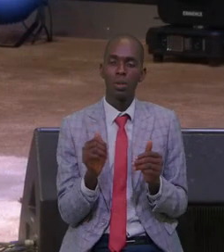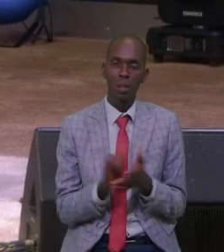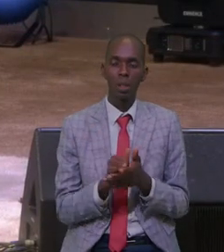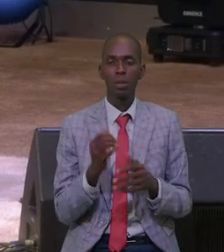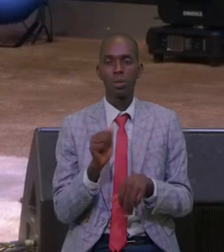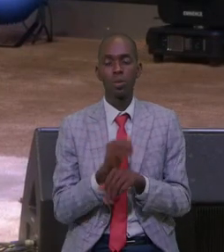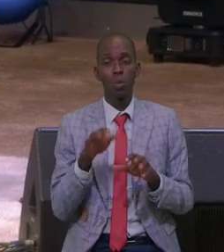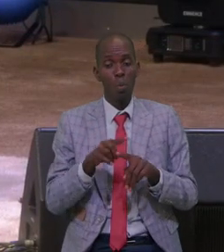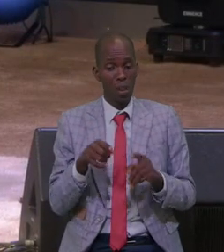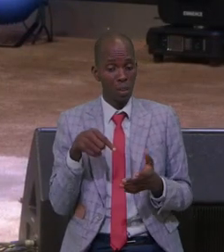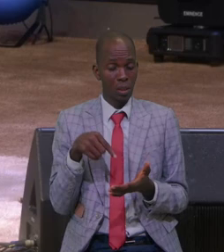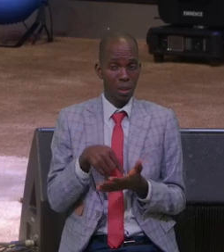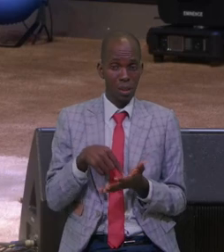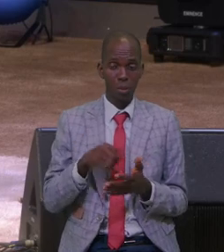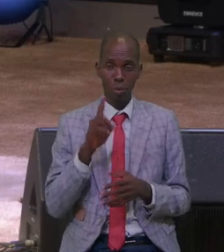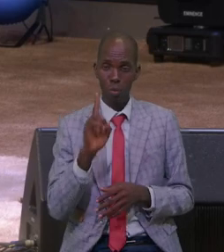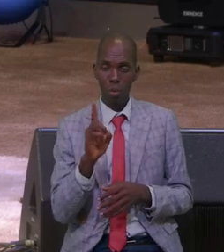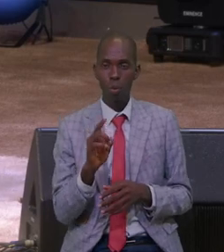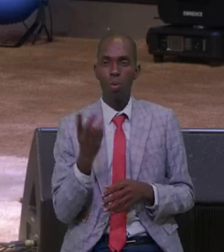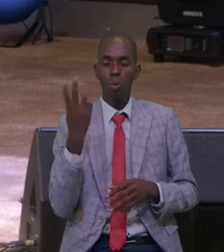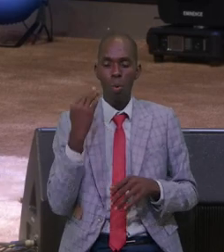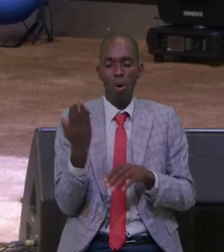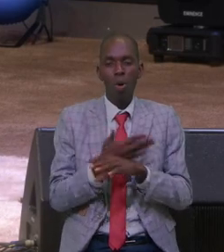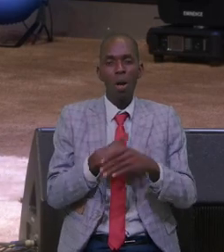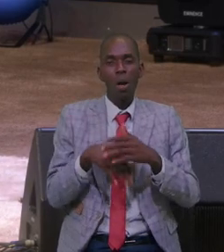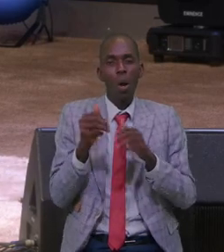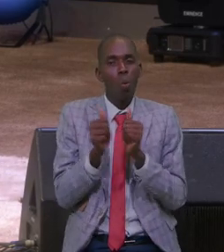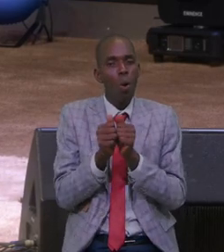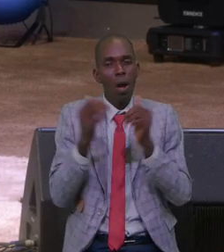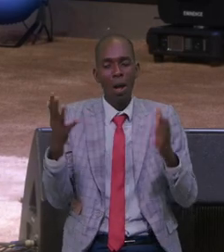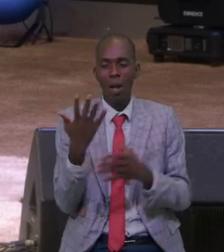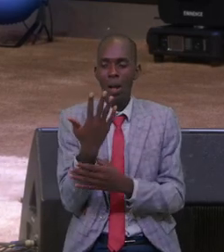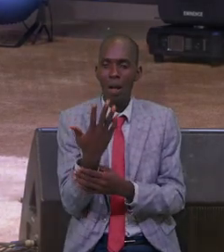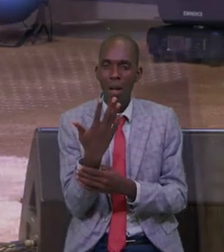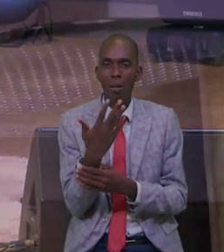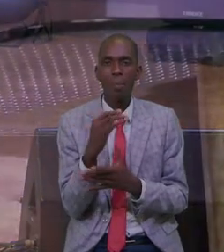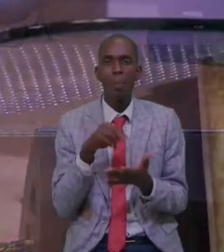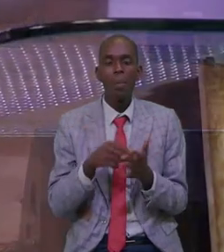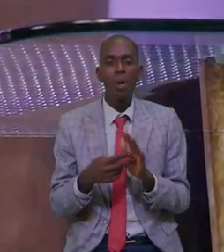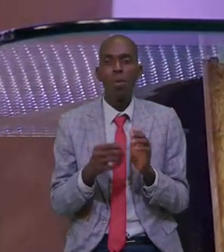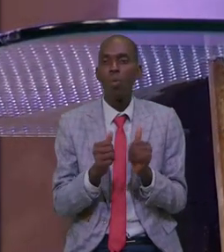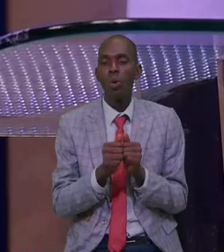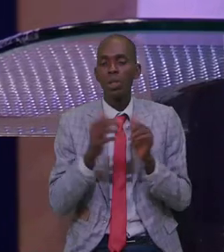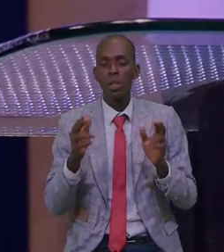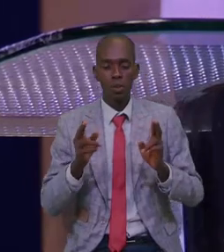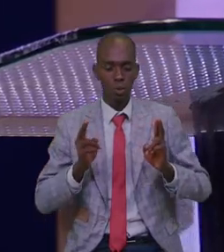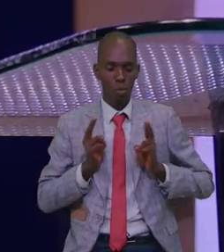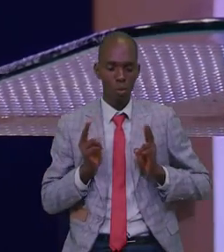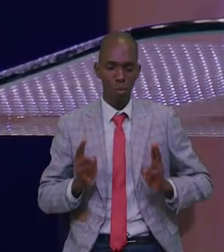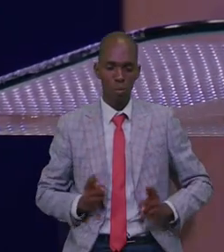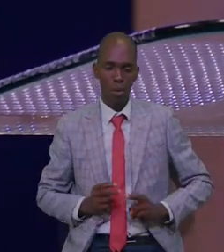without hands. What does that mean? Without the human agency. Without